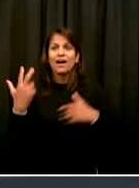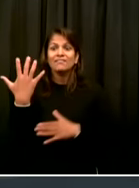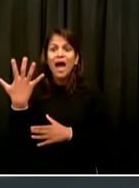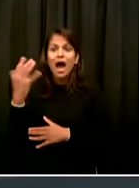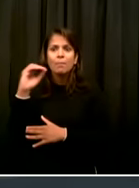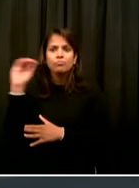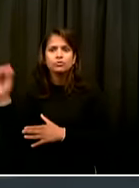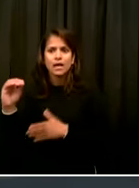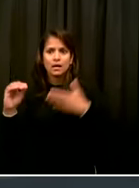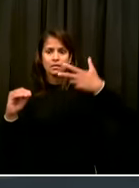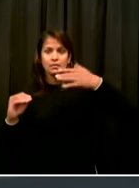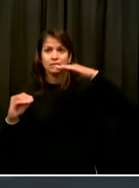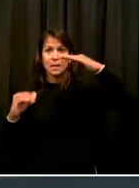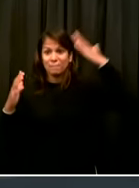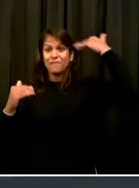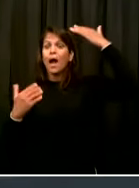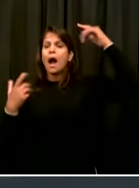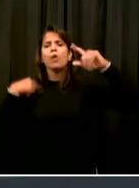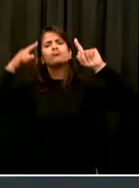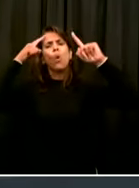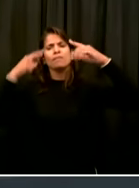Happy to say today's report